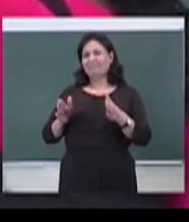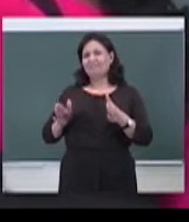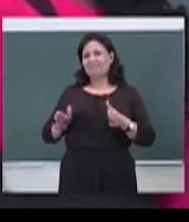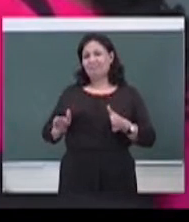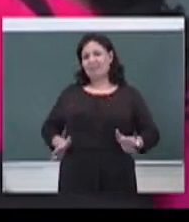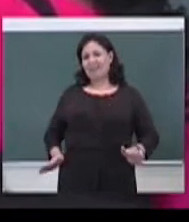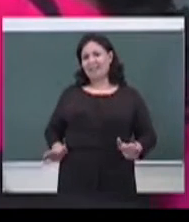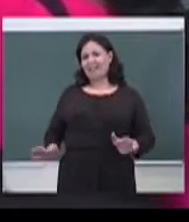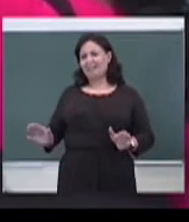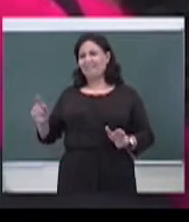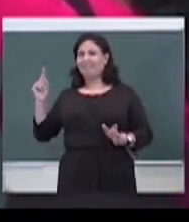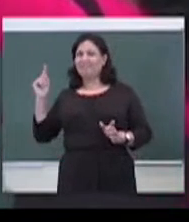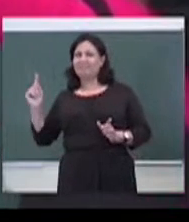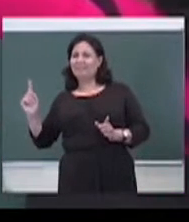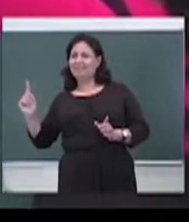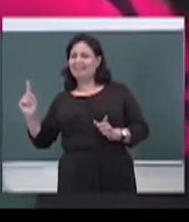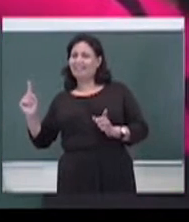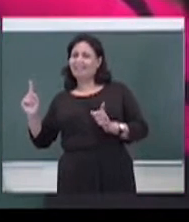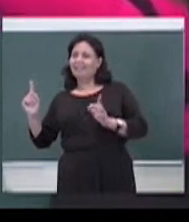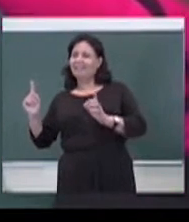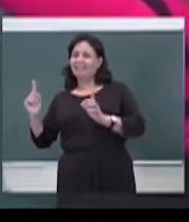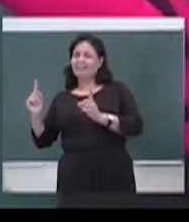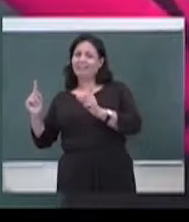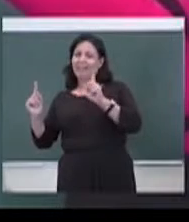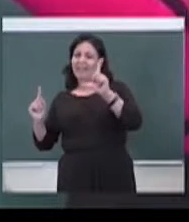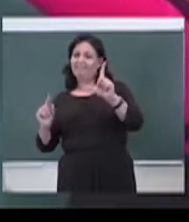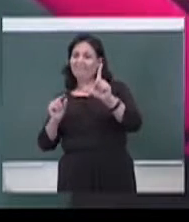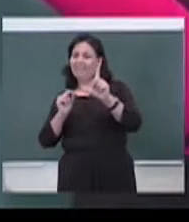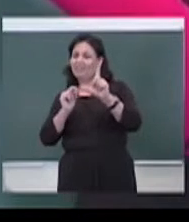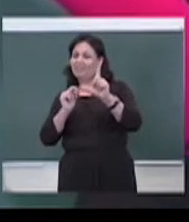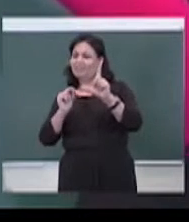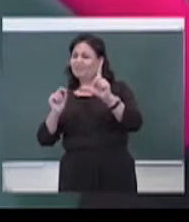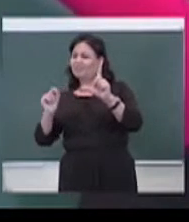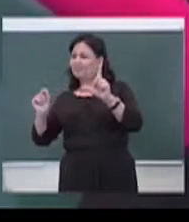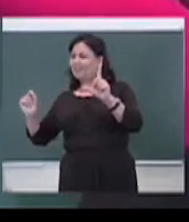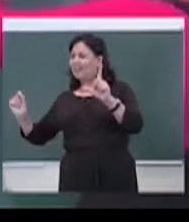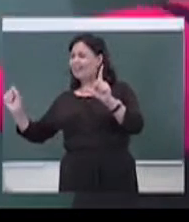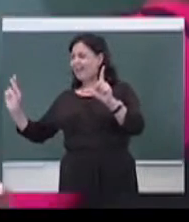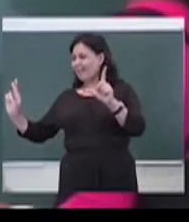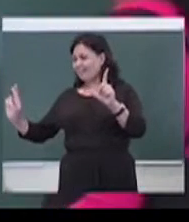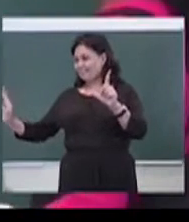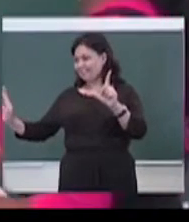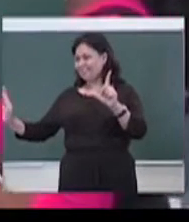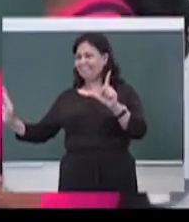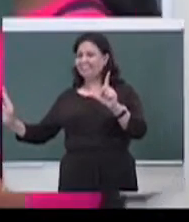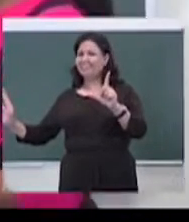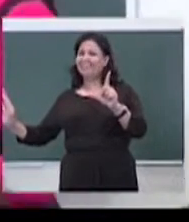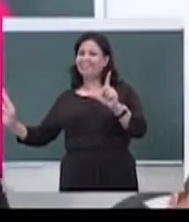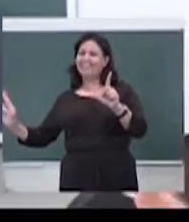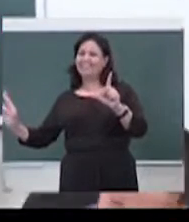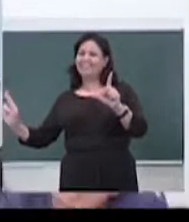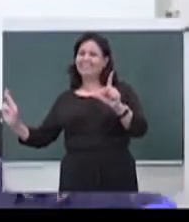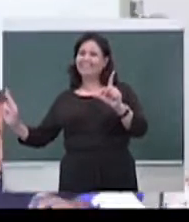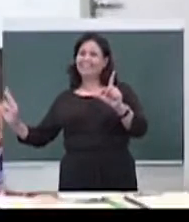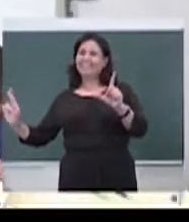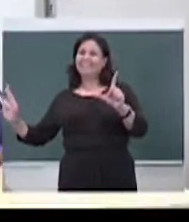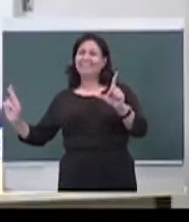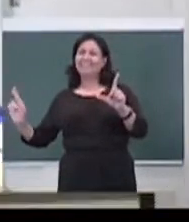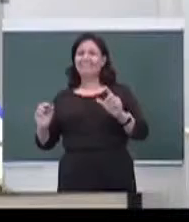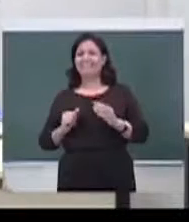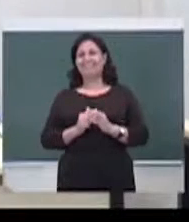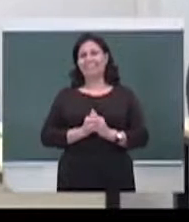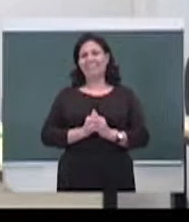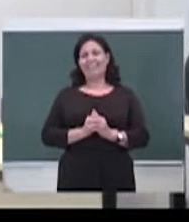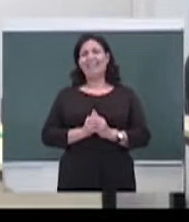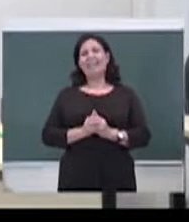move from the left going to the right. The rest you can